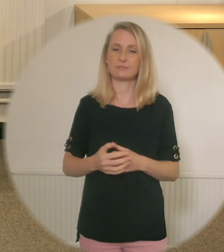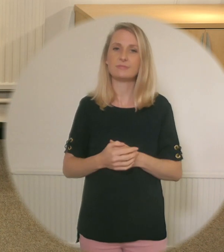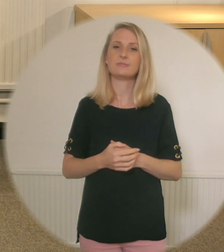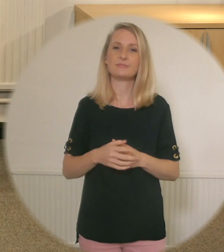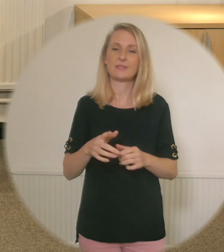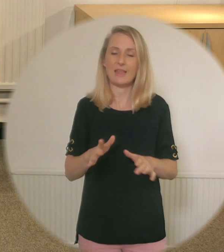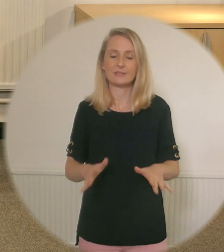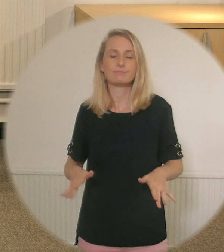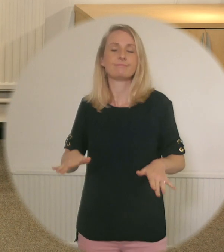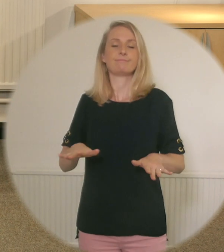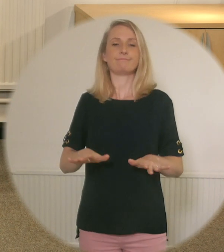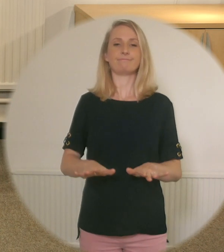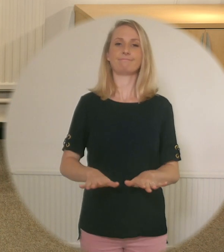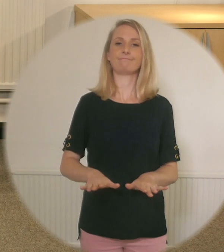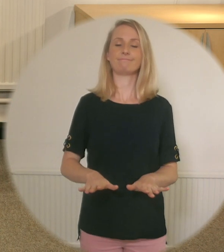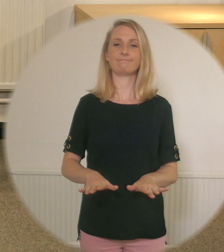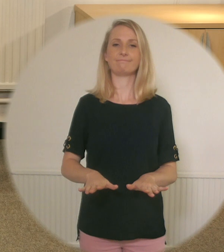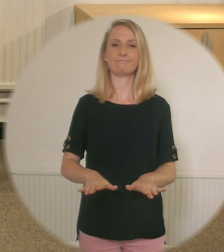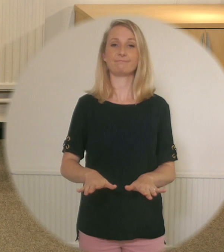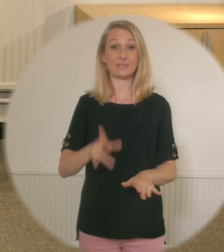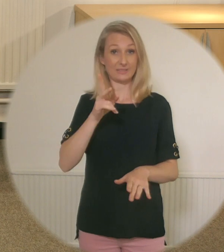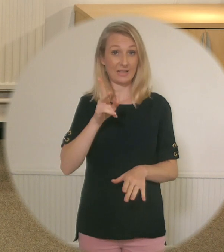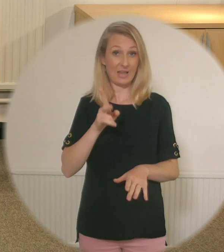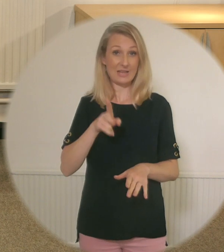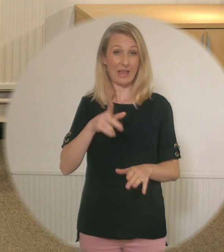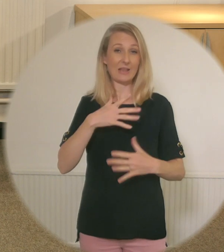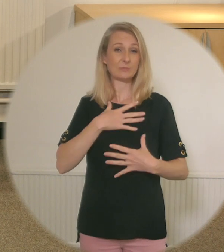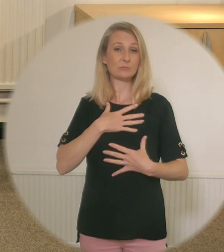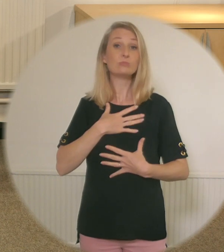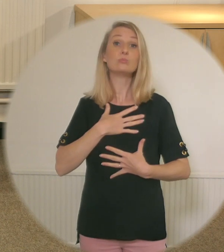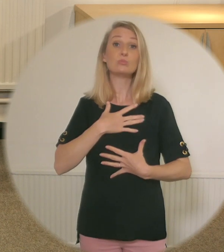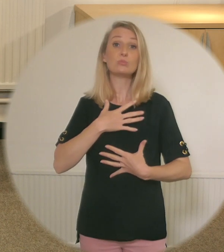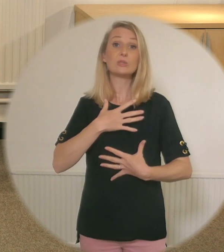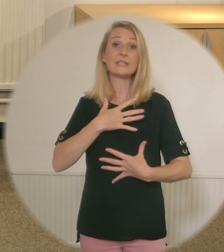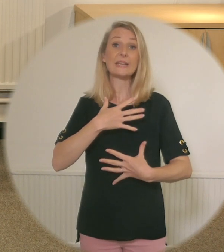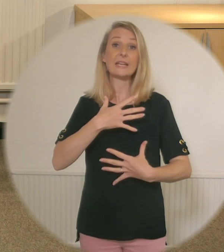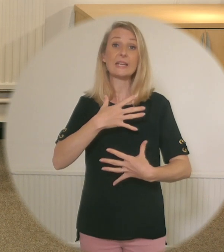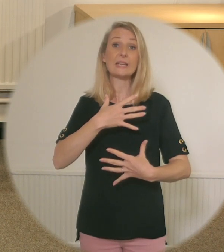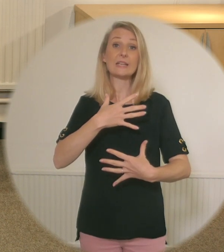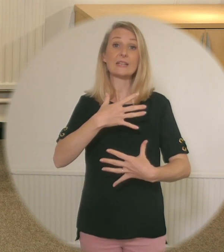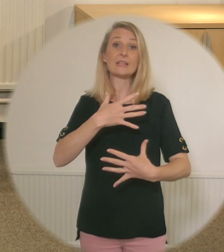to an upright position. Let's do that with the breath. So I'm inhaling.